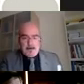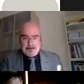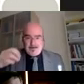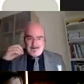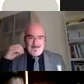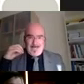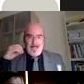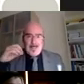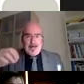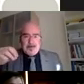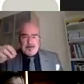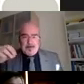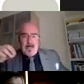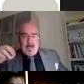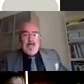Well,